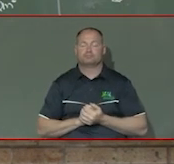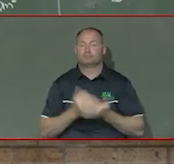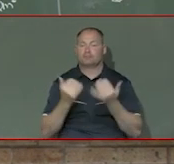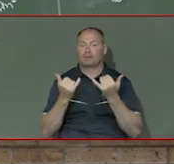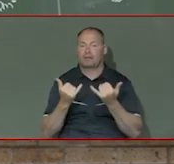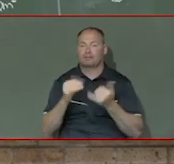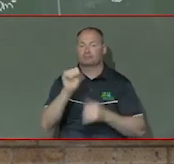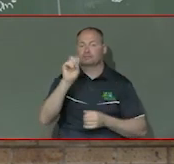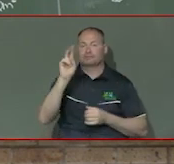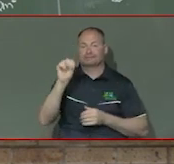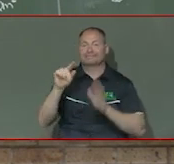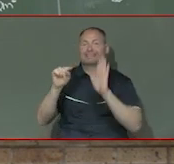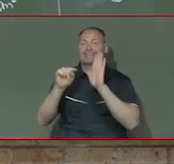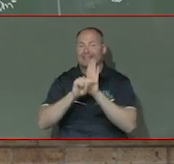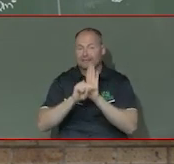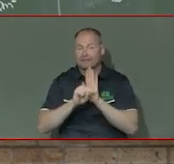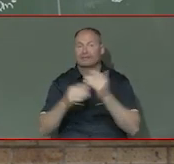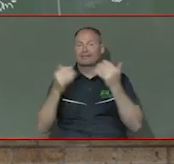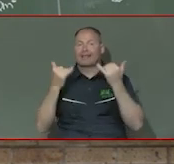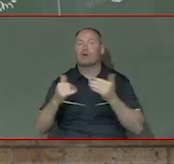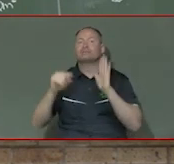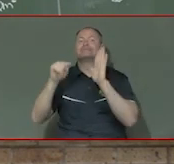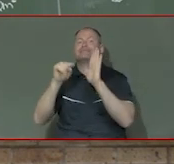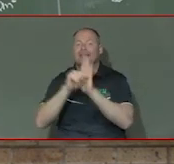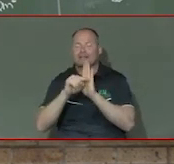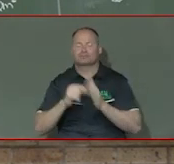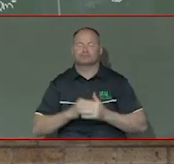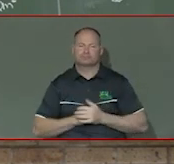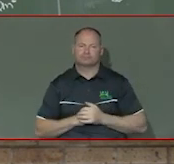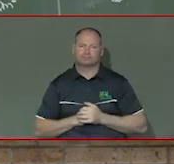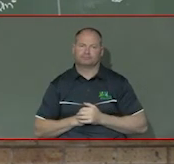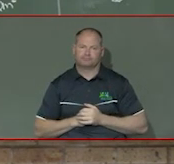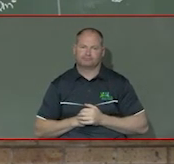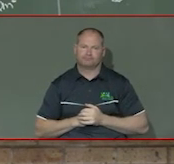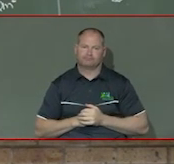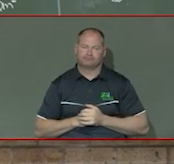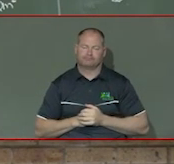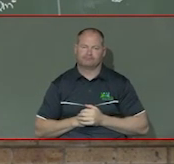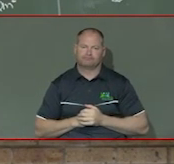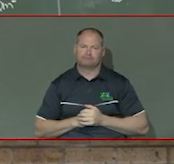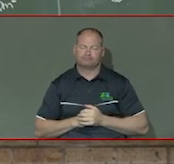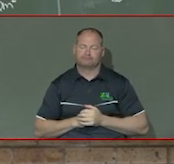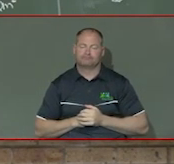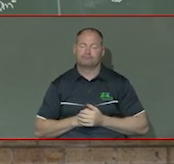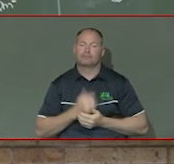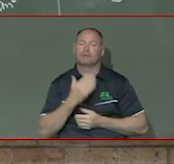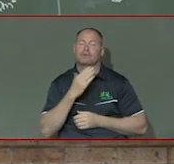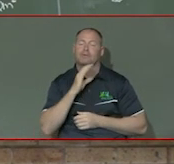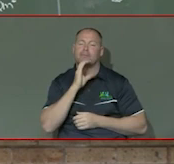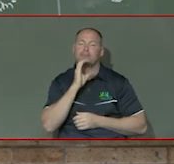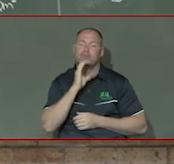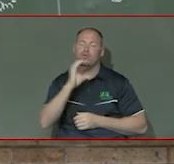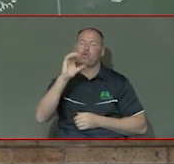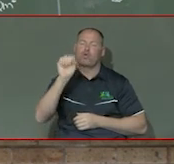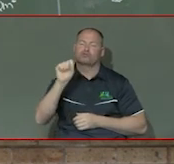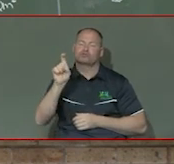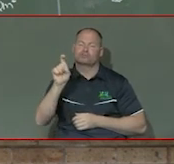angle is negative the sine of 90 degrees minus x, which is the cos of x,